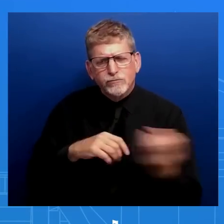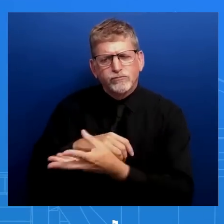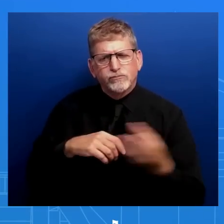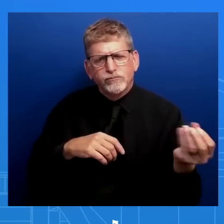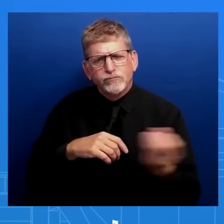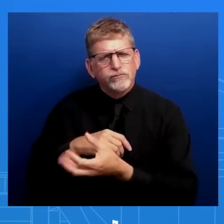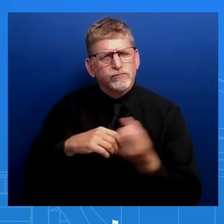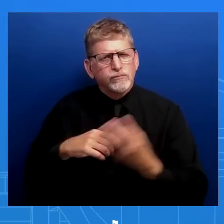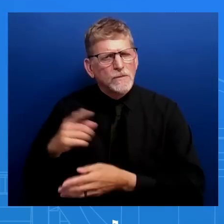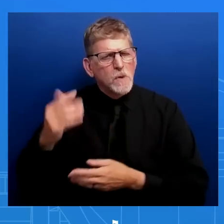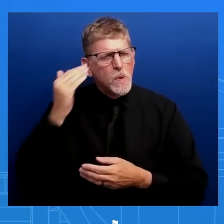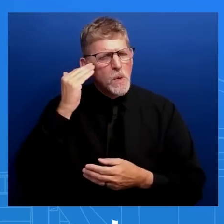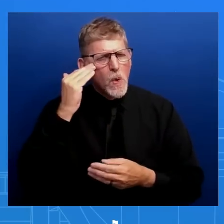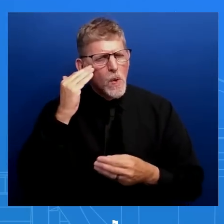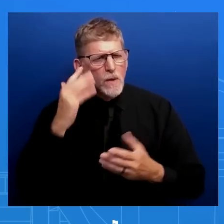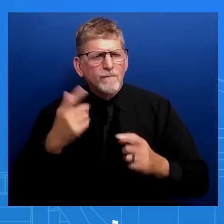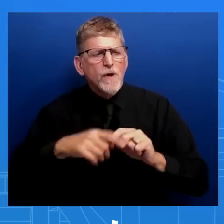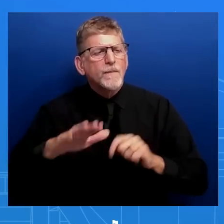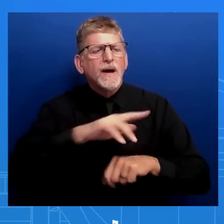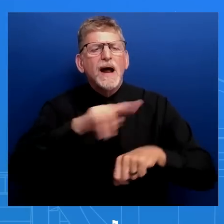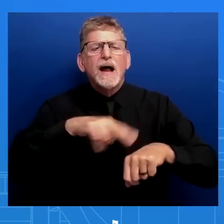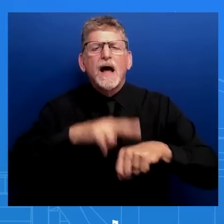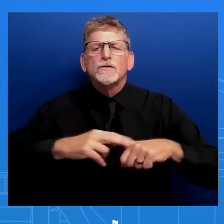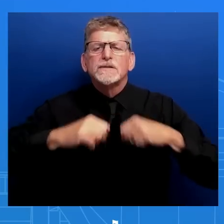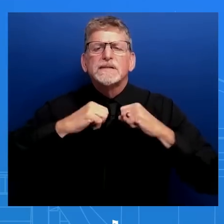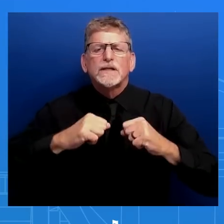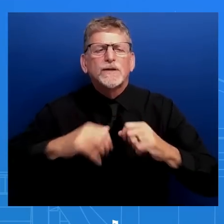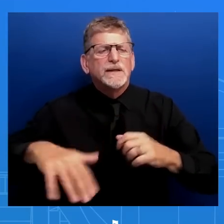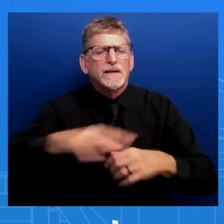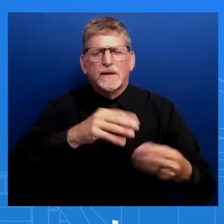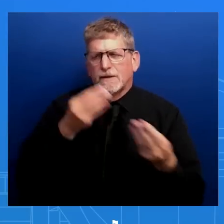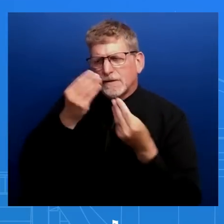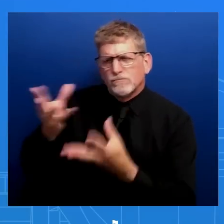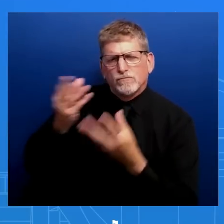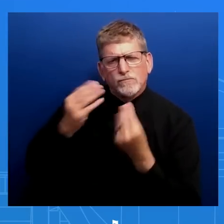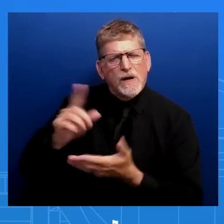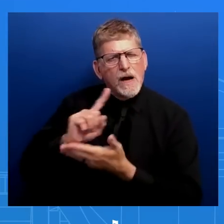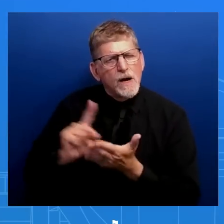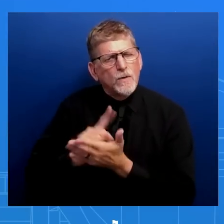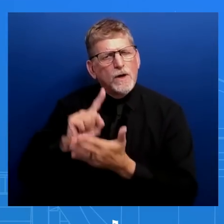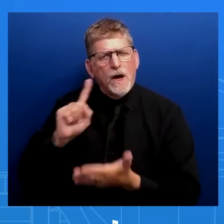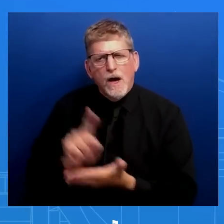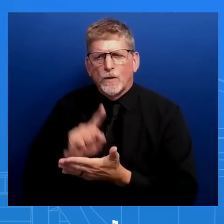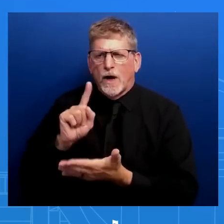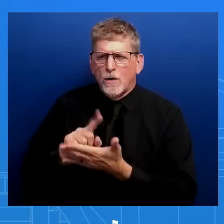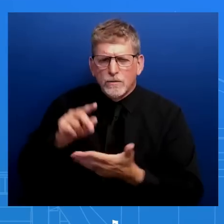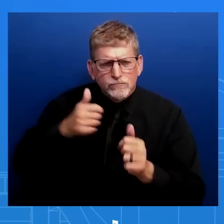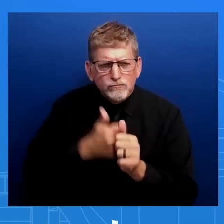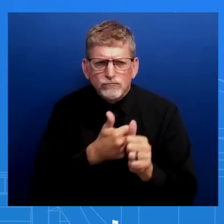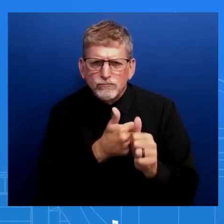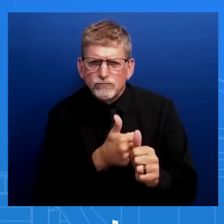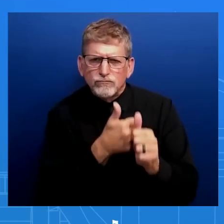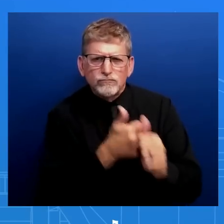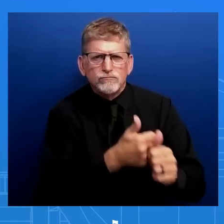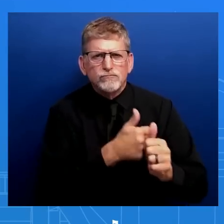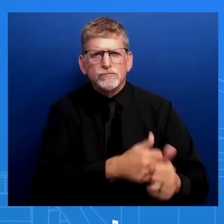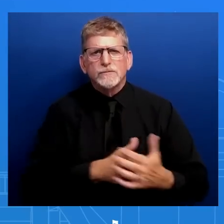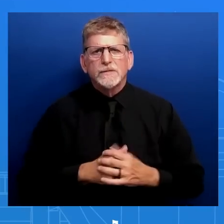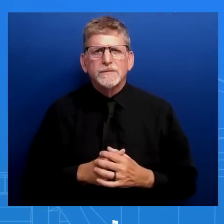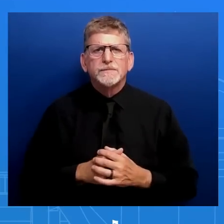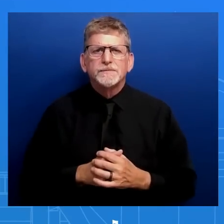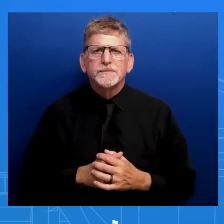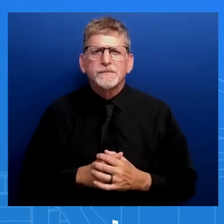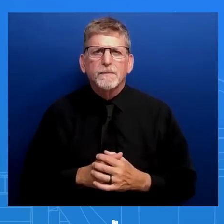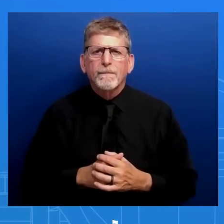updates continue for him. On Saturday morning, the president convened a call with his top national security aides to discuss the developments and any impacts